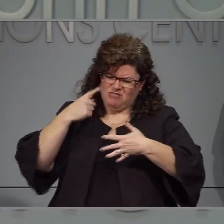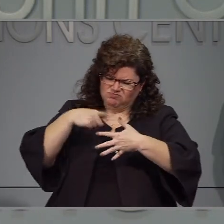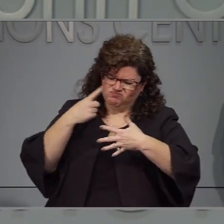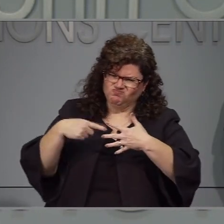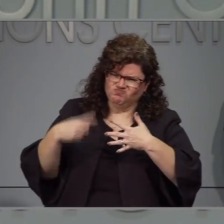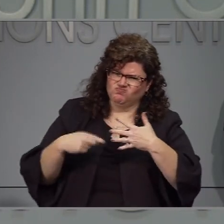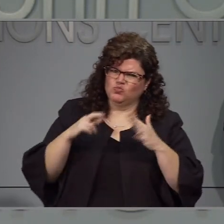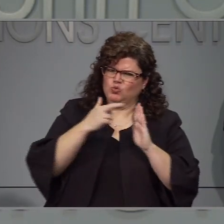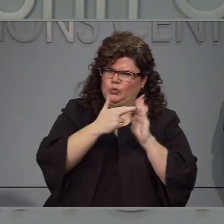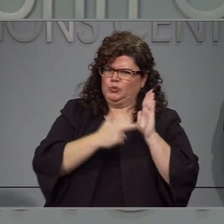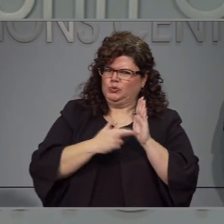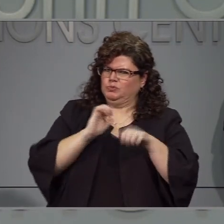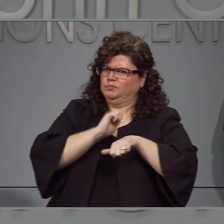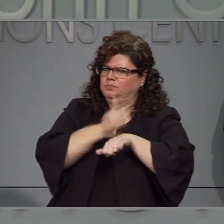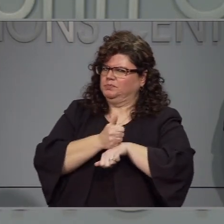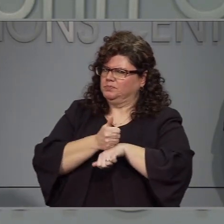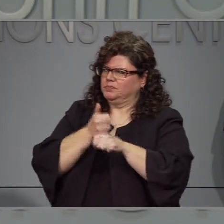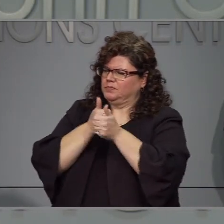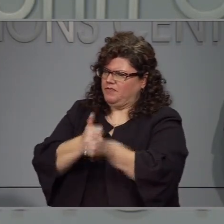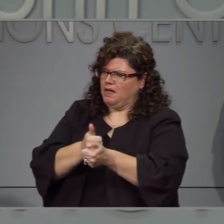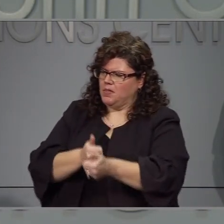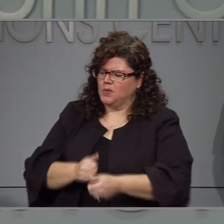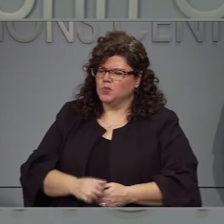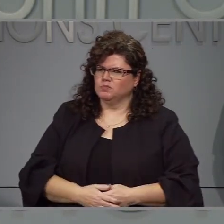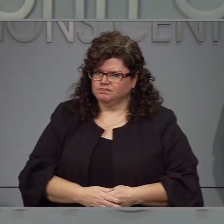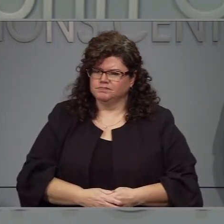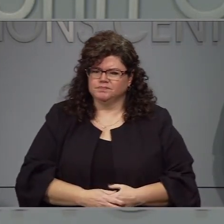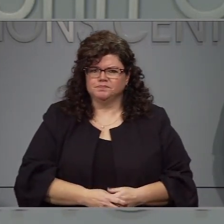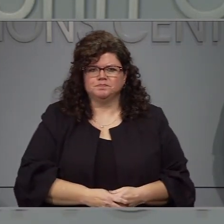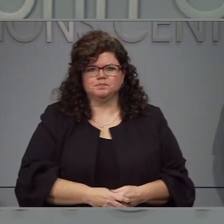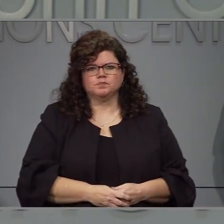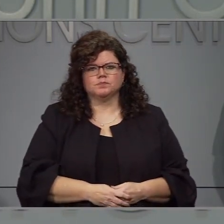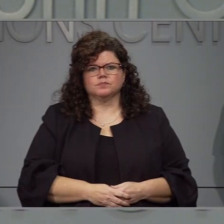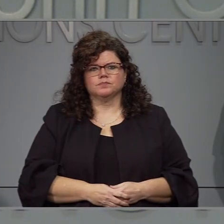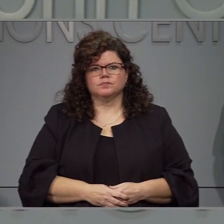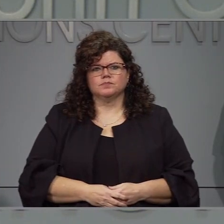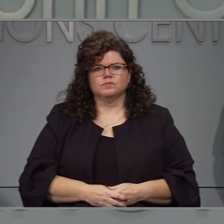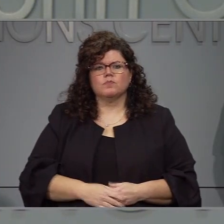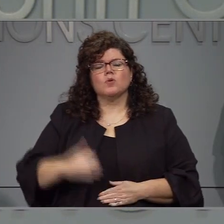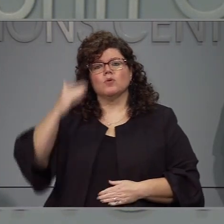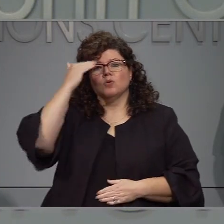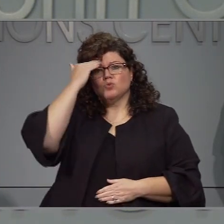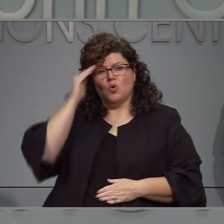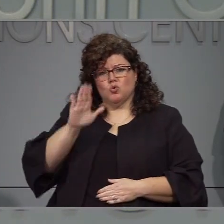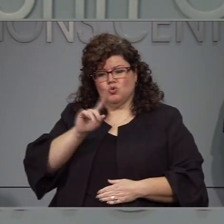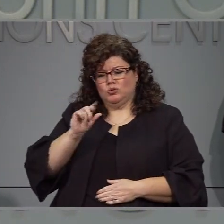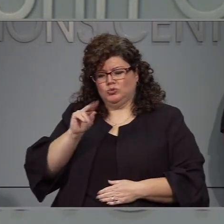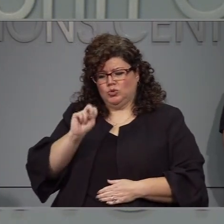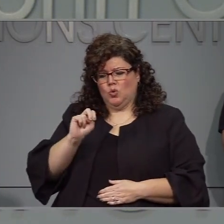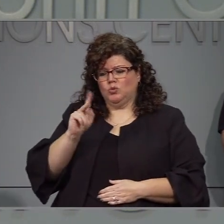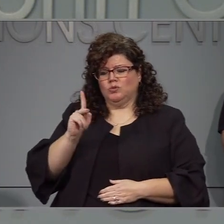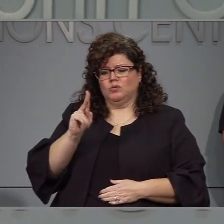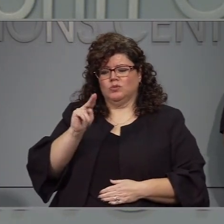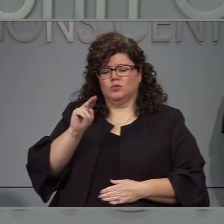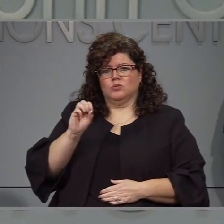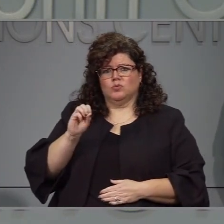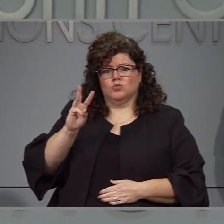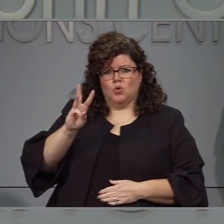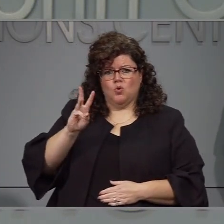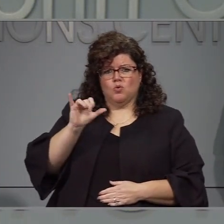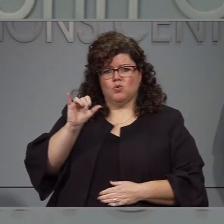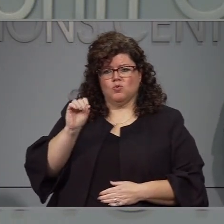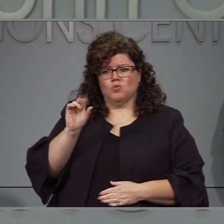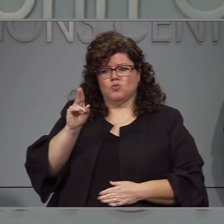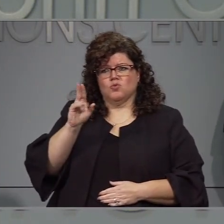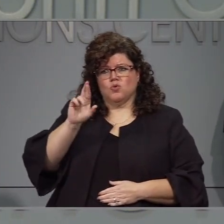virus. The new Know Your Zone program is also in effect. 20 coastal counties have developed coastal evacuation zones